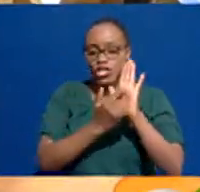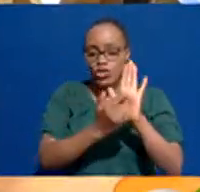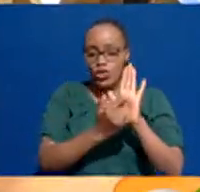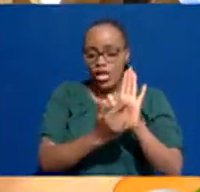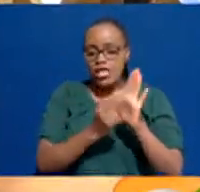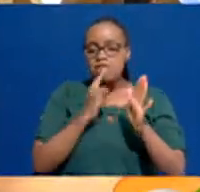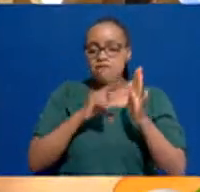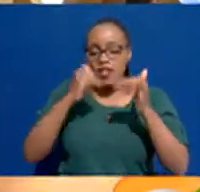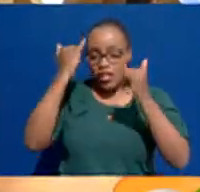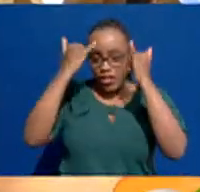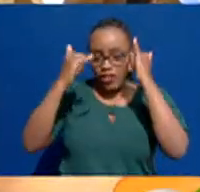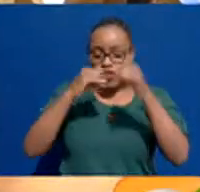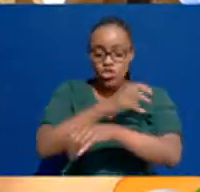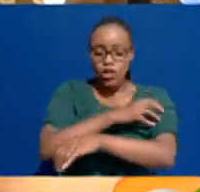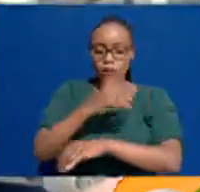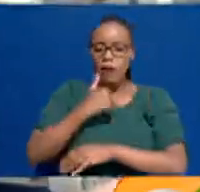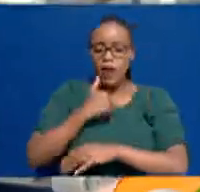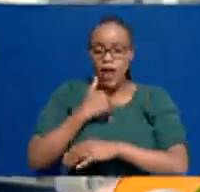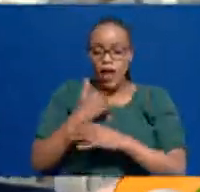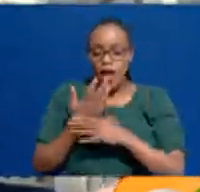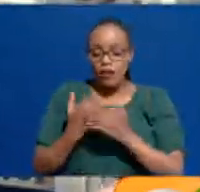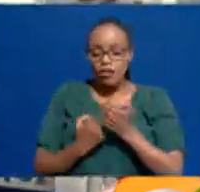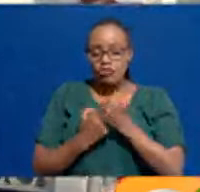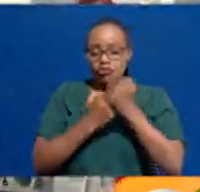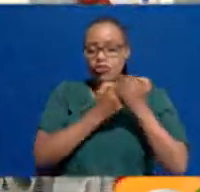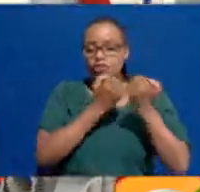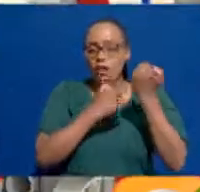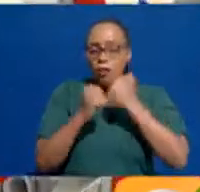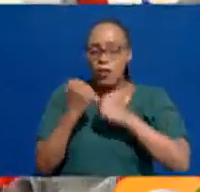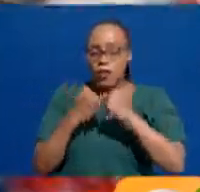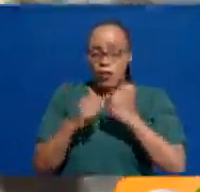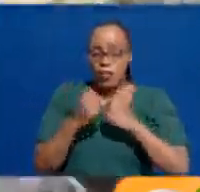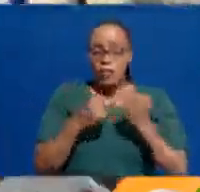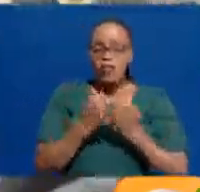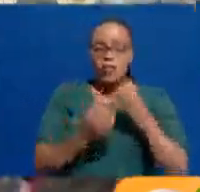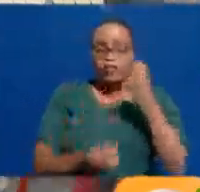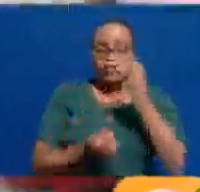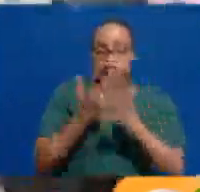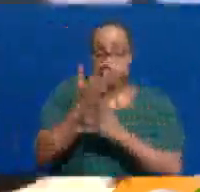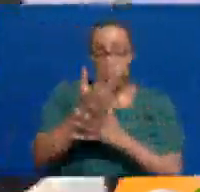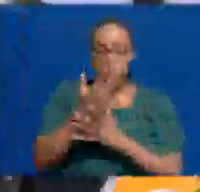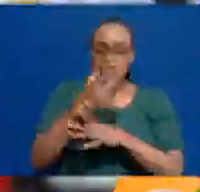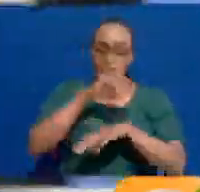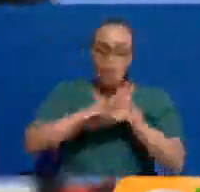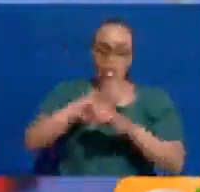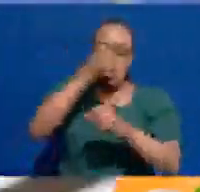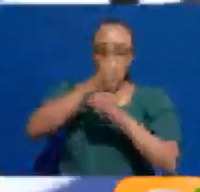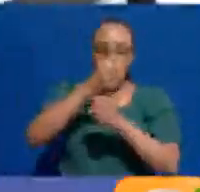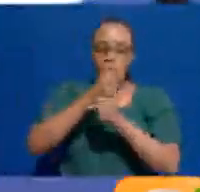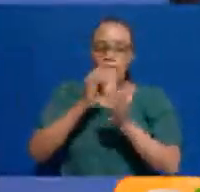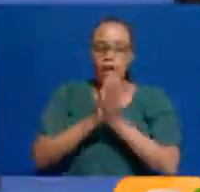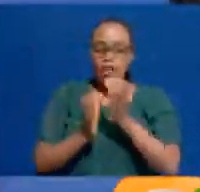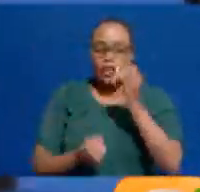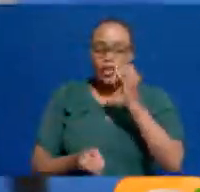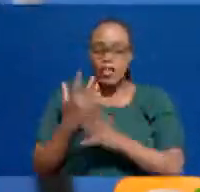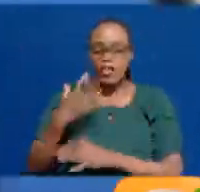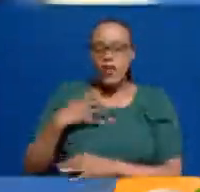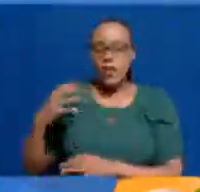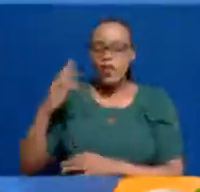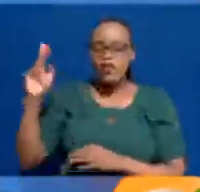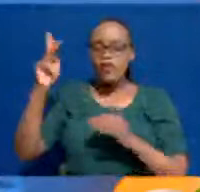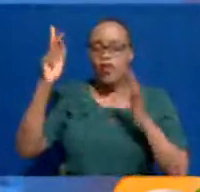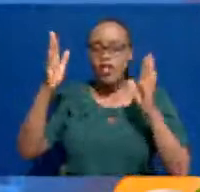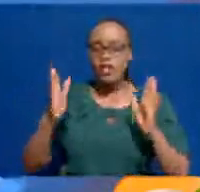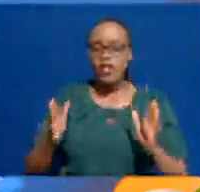said innovation has the power to catalyze productivity, generate gainful employment, and create wealth for